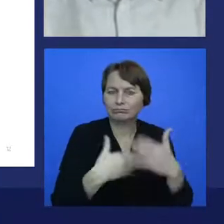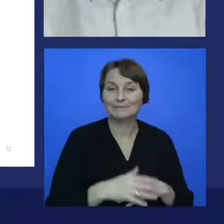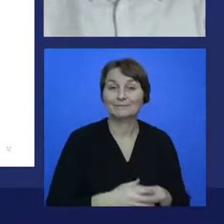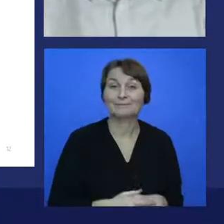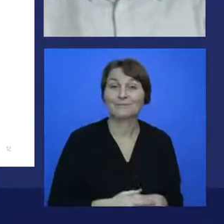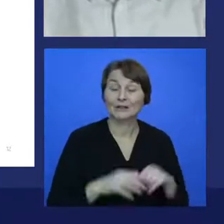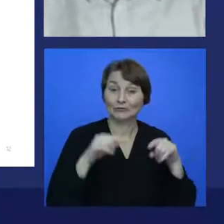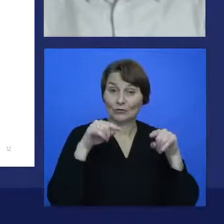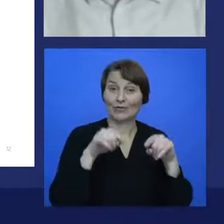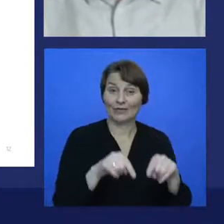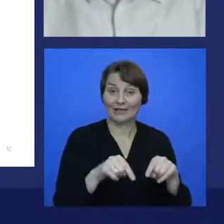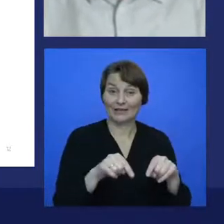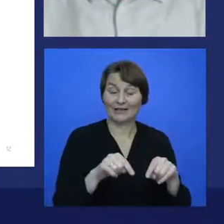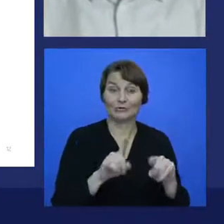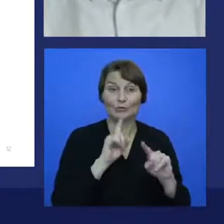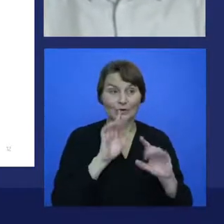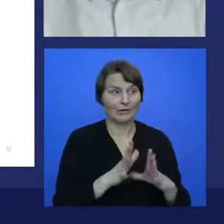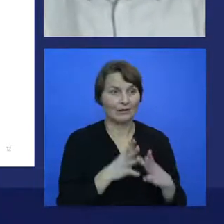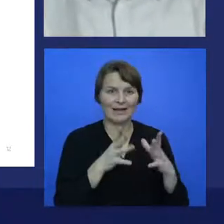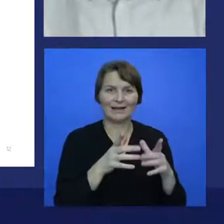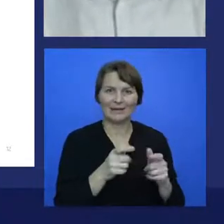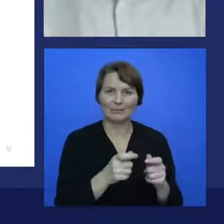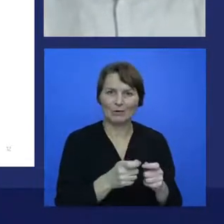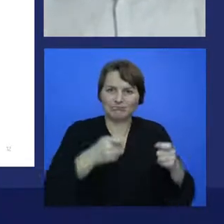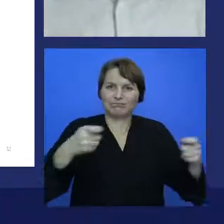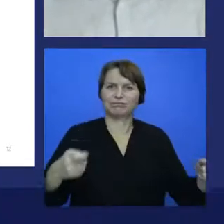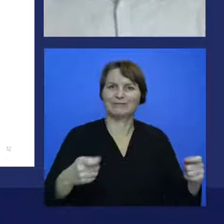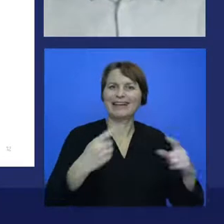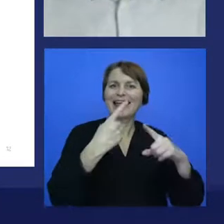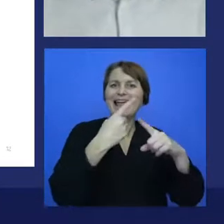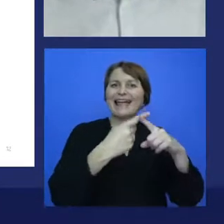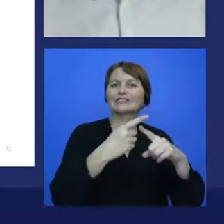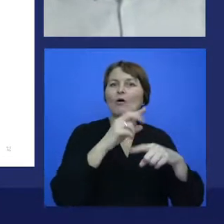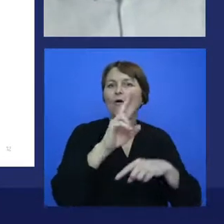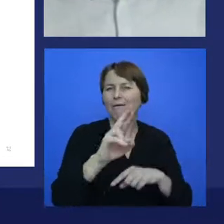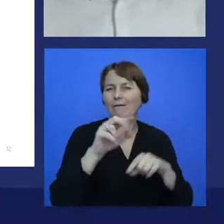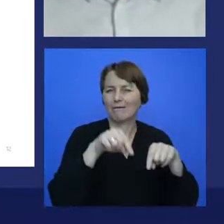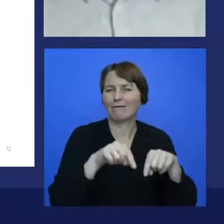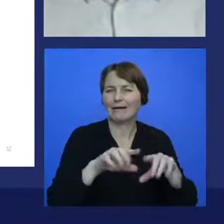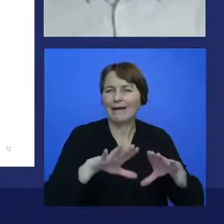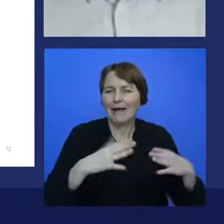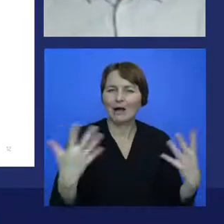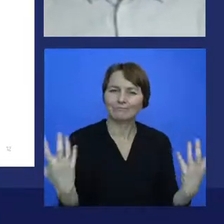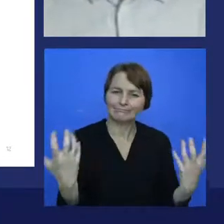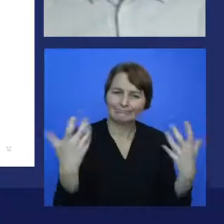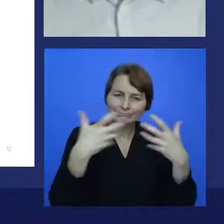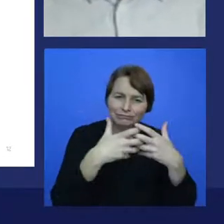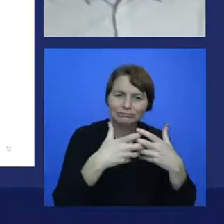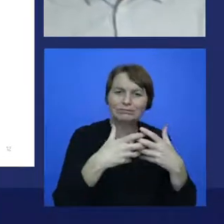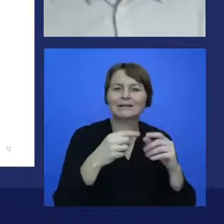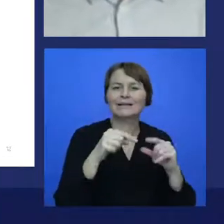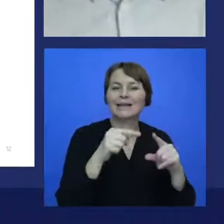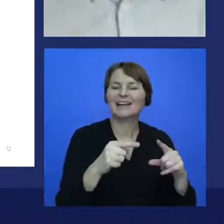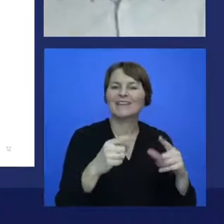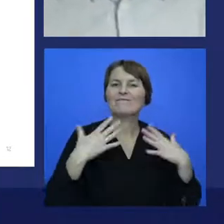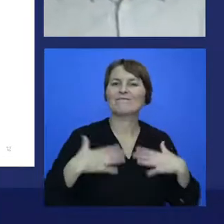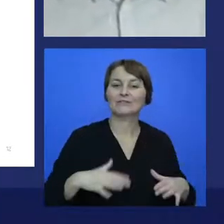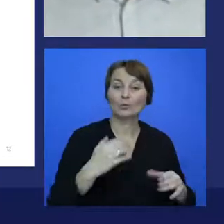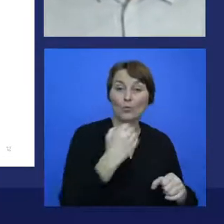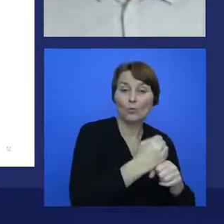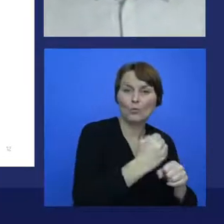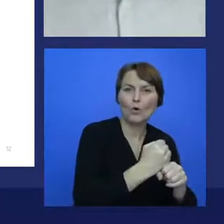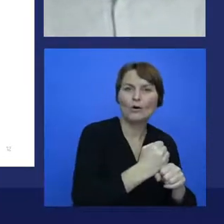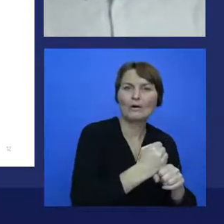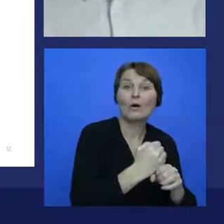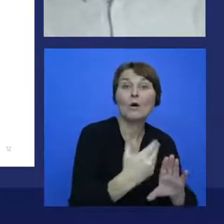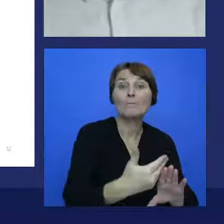connect distributed teams and the formal physical workplaces? So a lot of us are now working in different places than we thought we would be at the